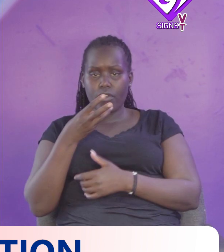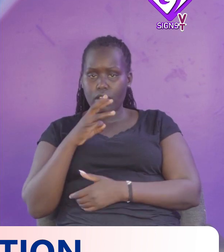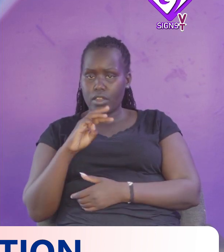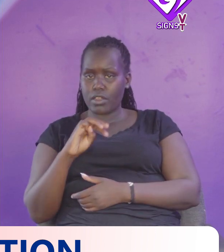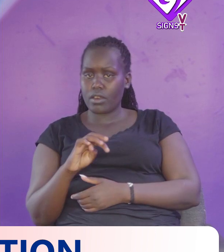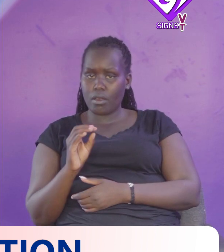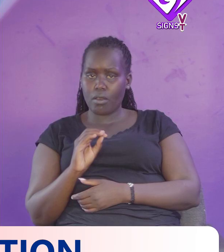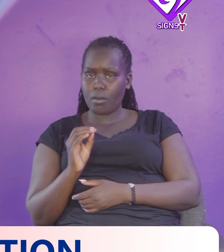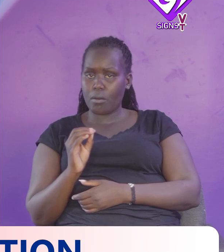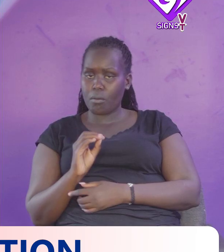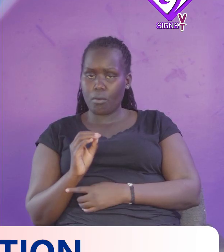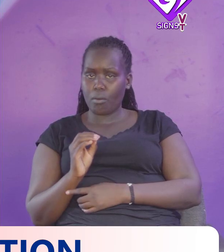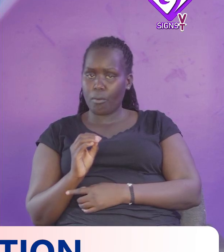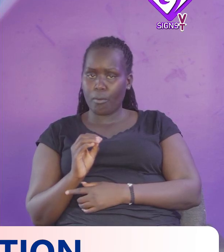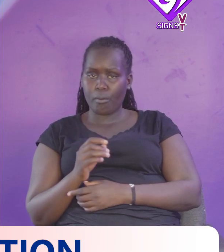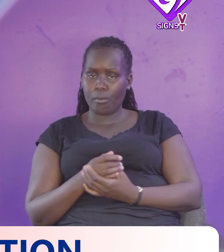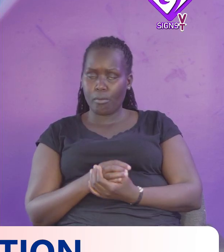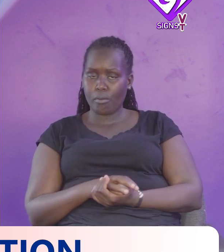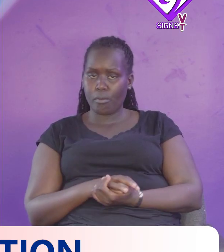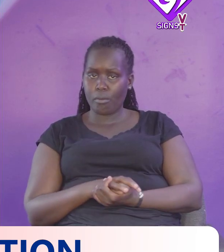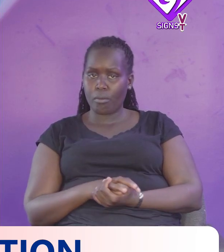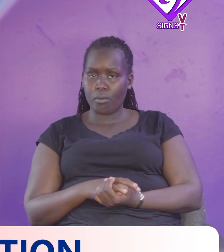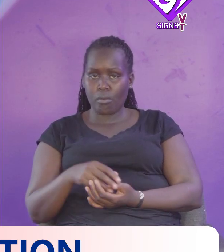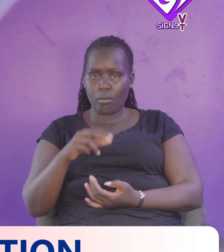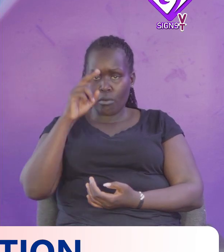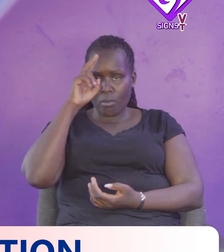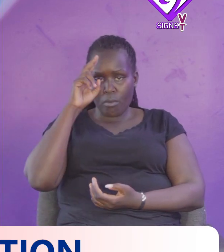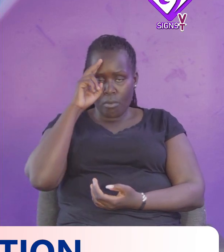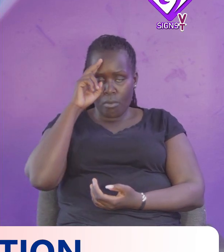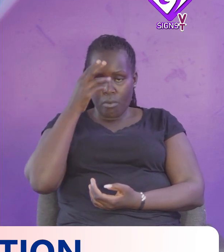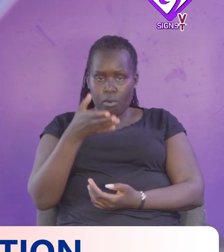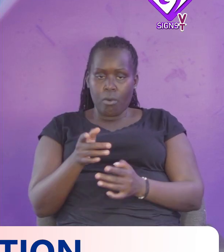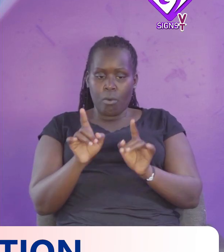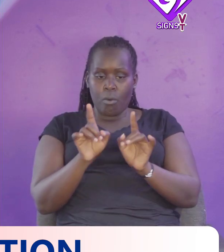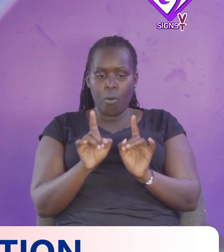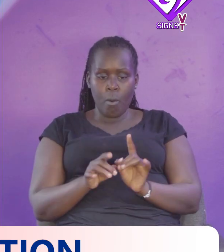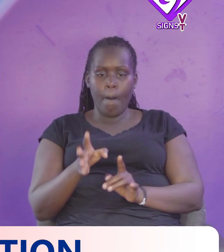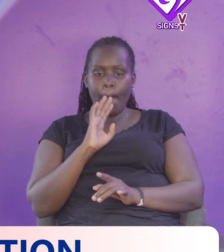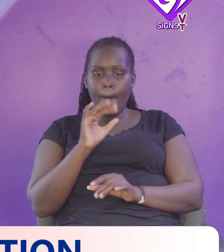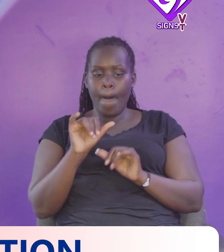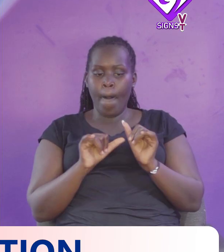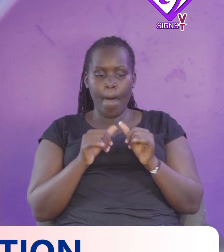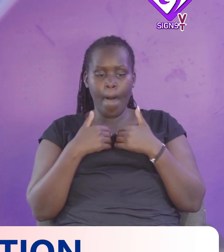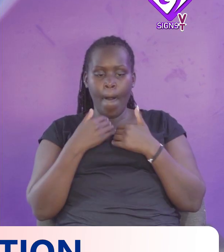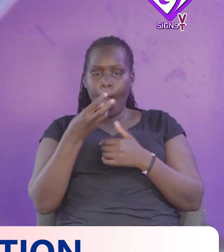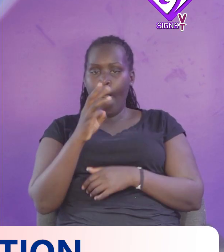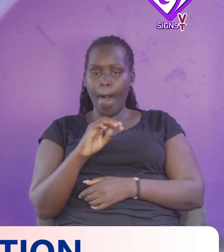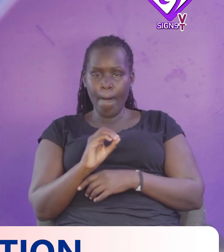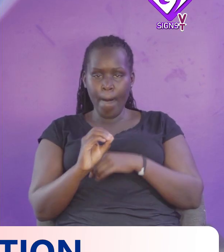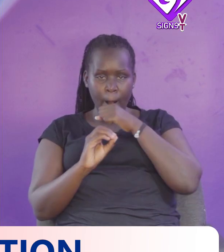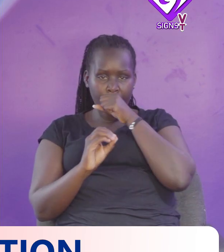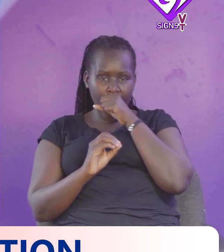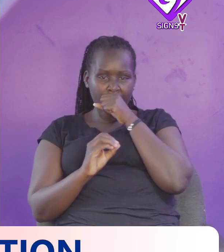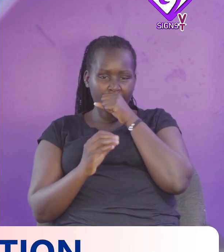Nicholas Soyo or Bombujagi. The police there are also not talking about having him. So where